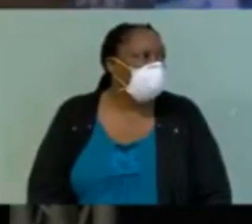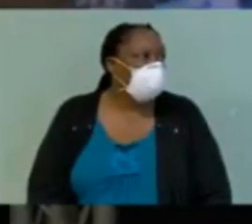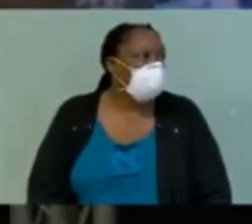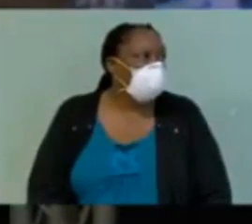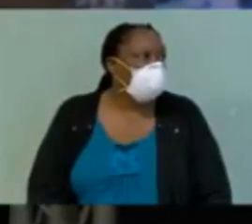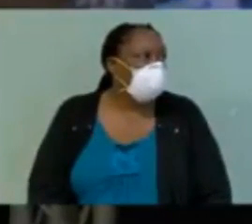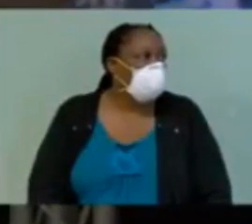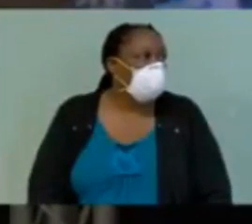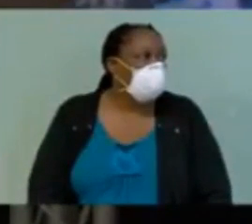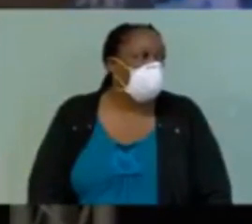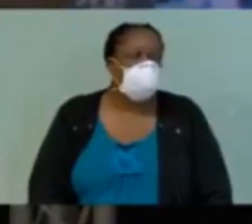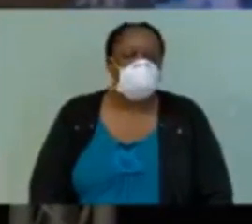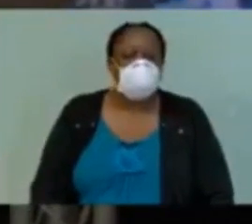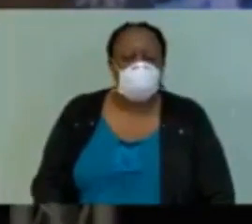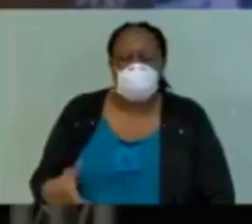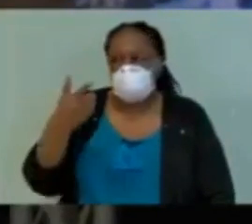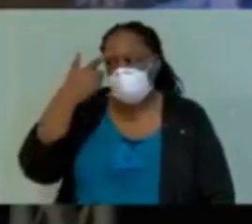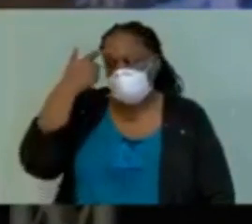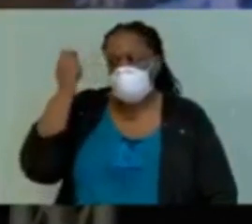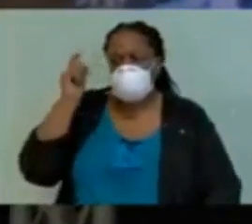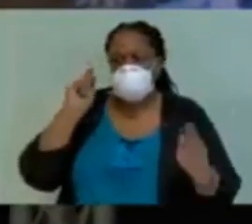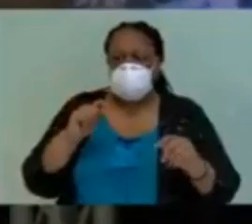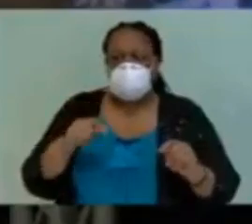falling off of